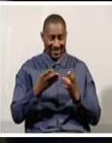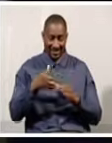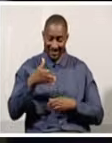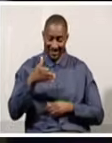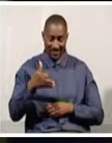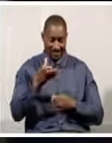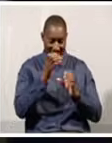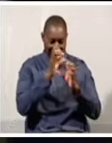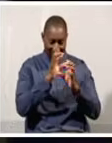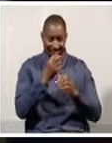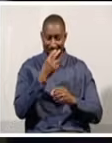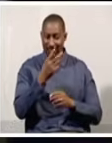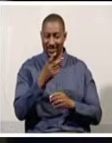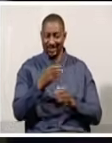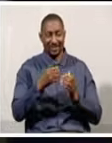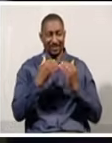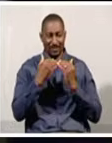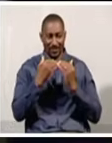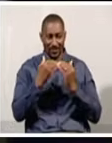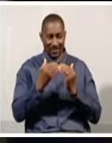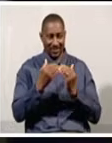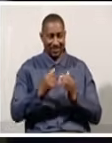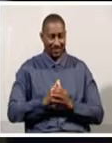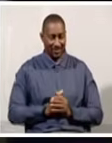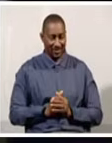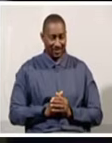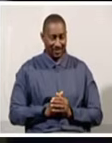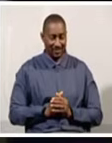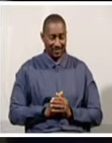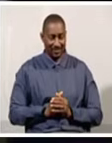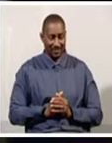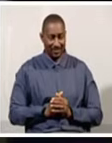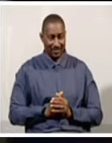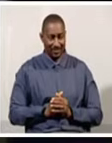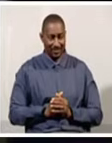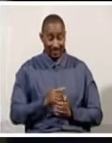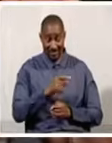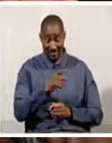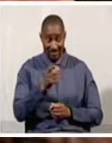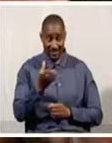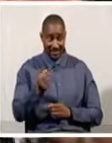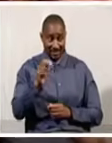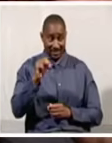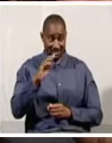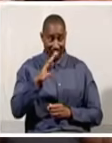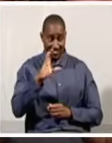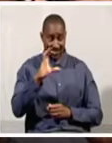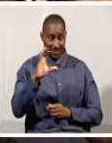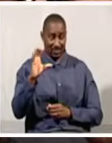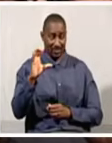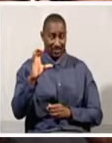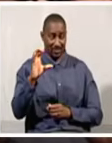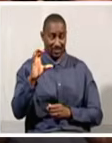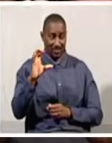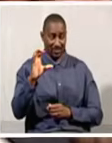do. Recognition for our visionary leaders that we have at the Namibian Broadcasting Corporation. Recognition for